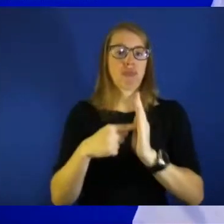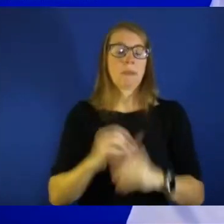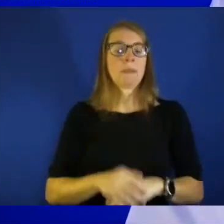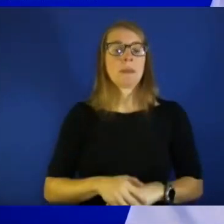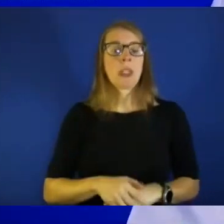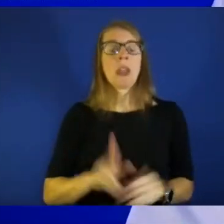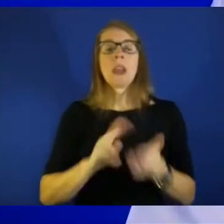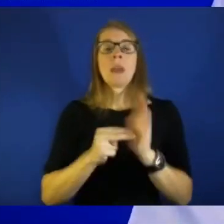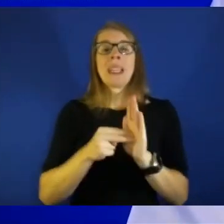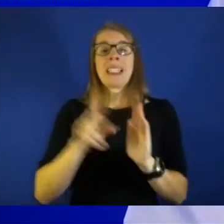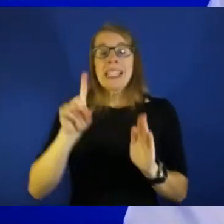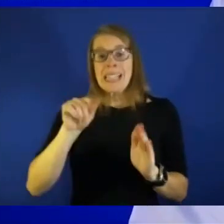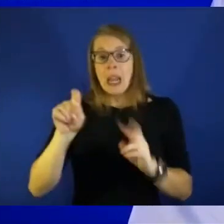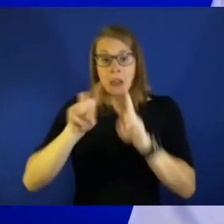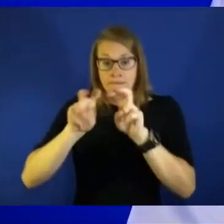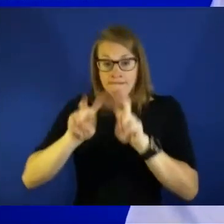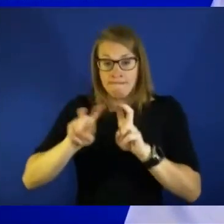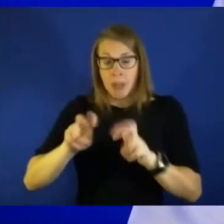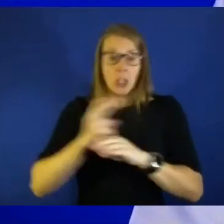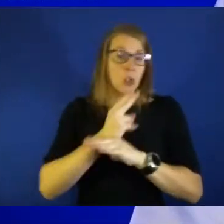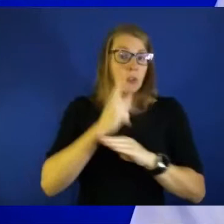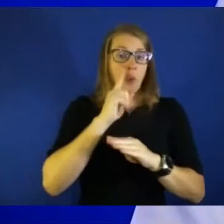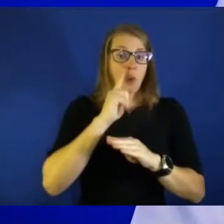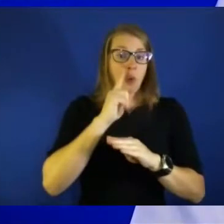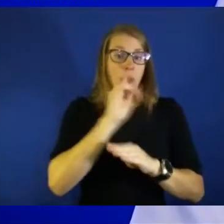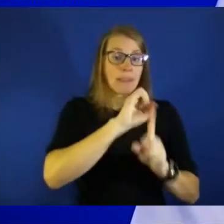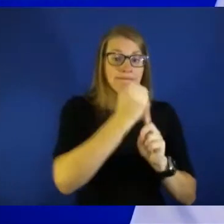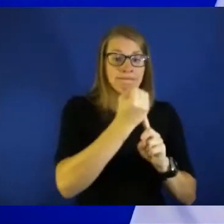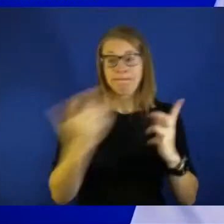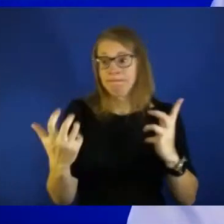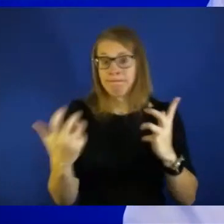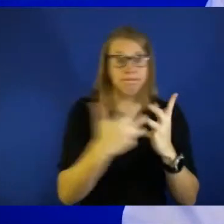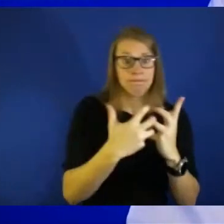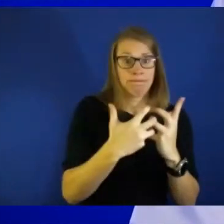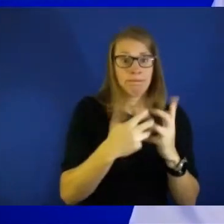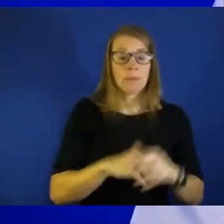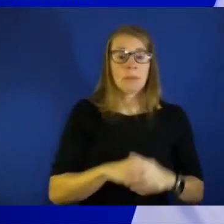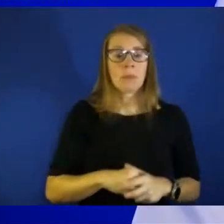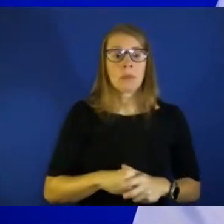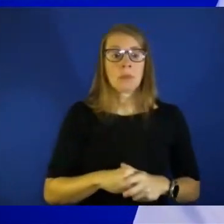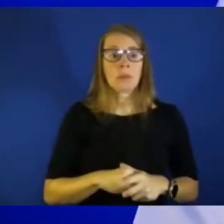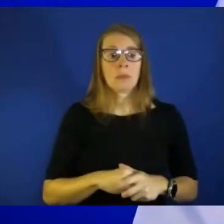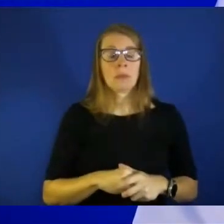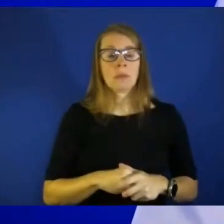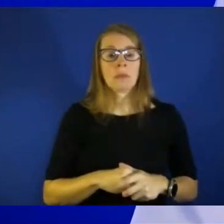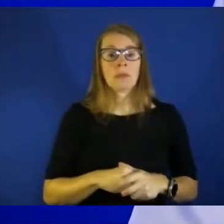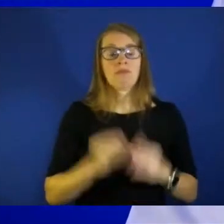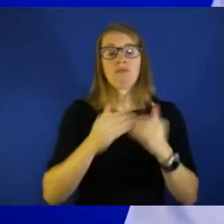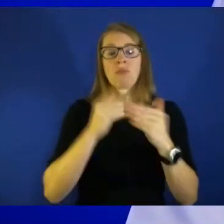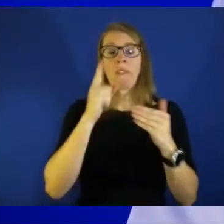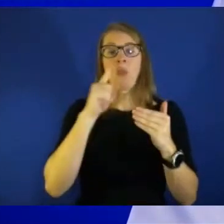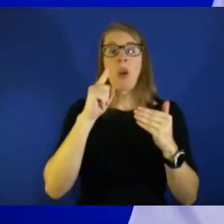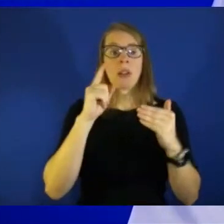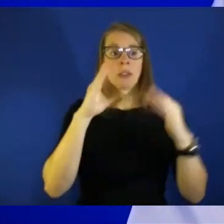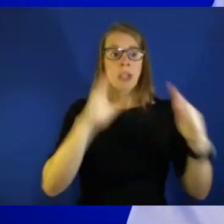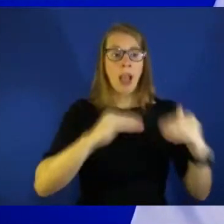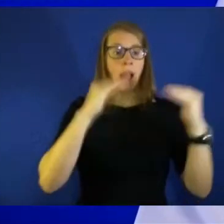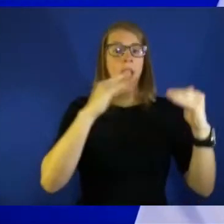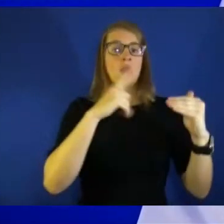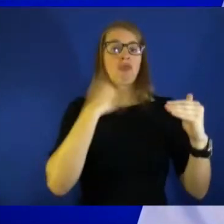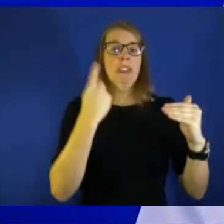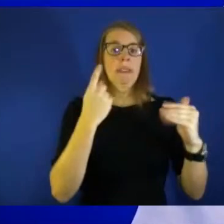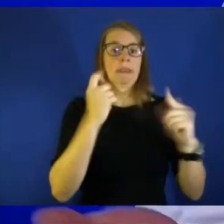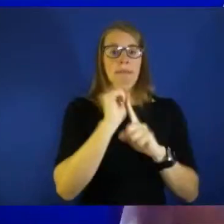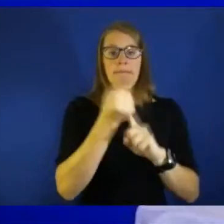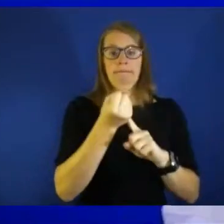really using it in those circumstances when it is in those high-risk situations and that we can see some